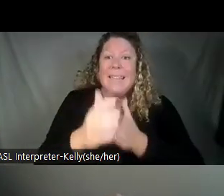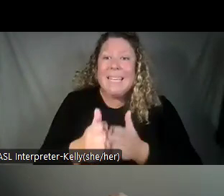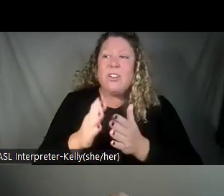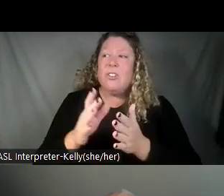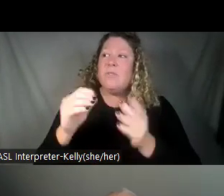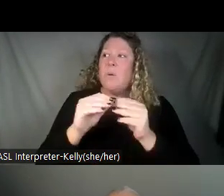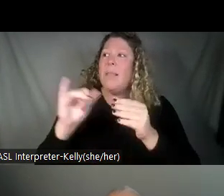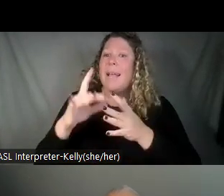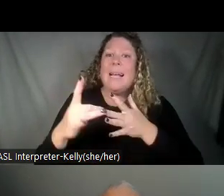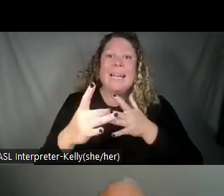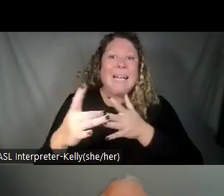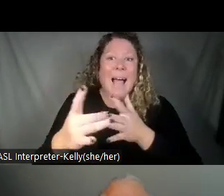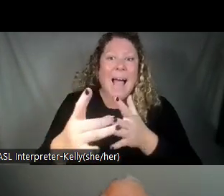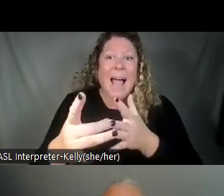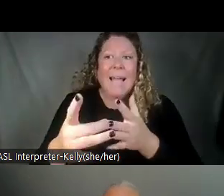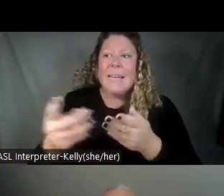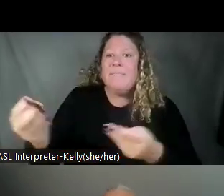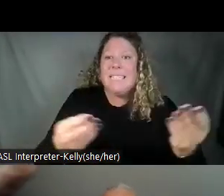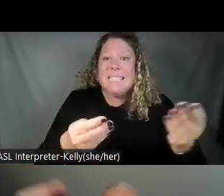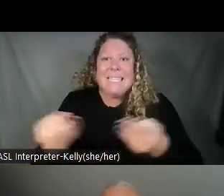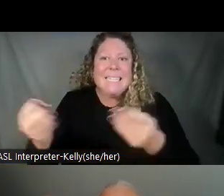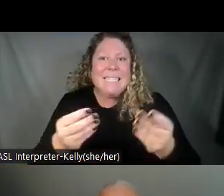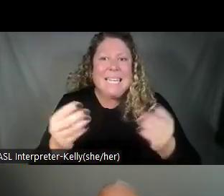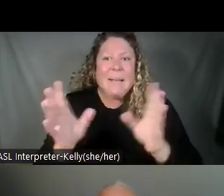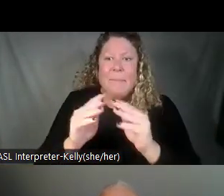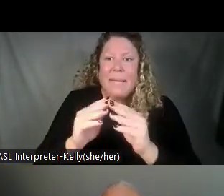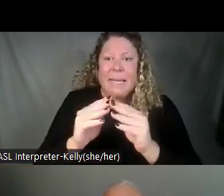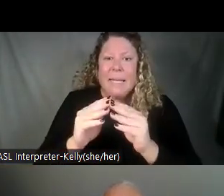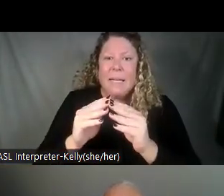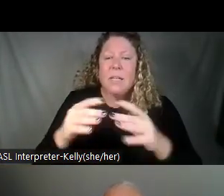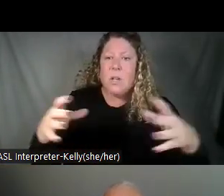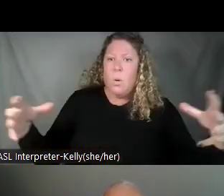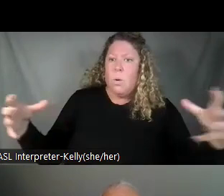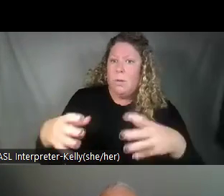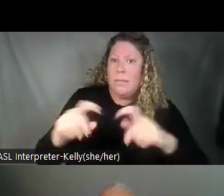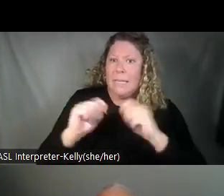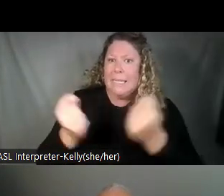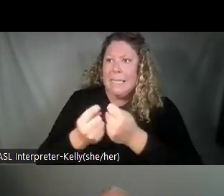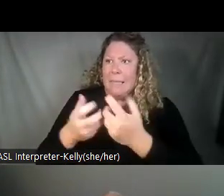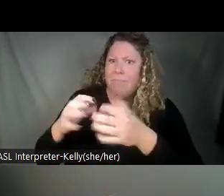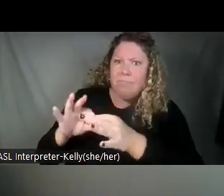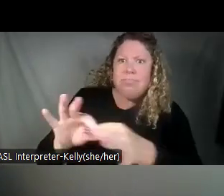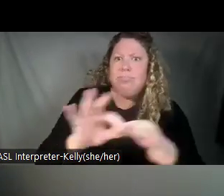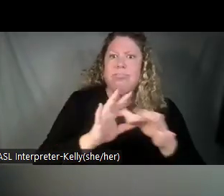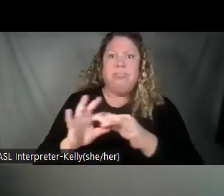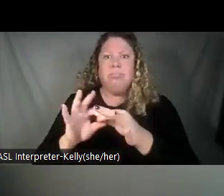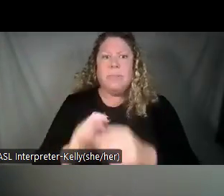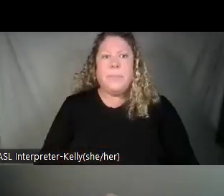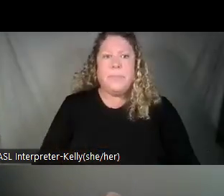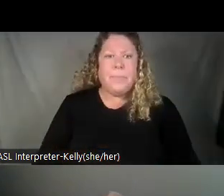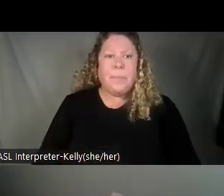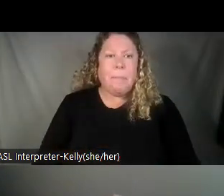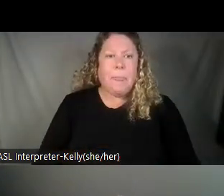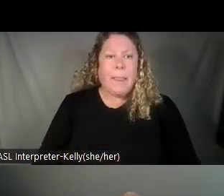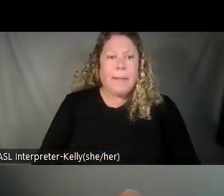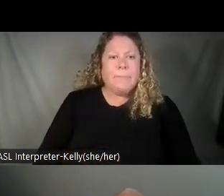guide and facilitator during these meetings so that the group itself works as a whole. Now, I found this